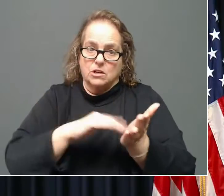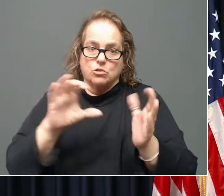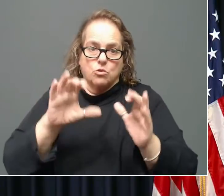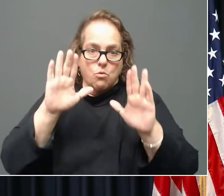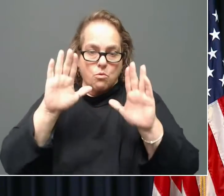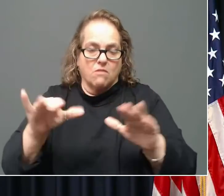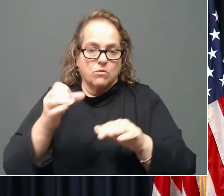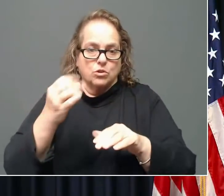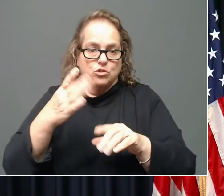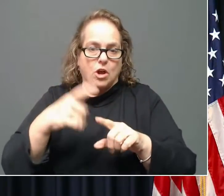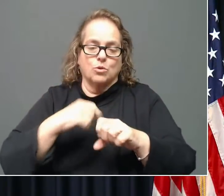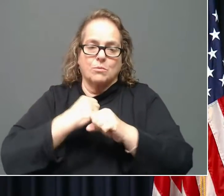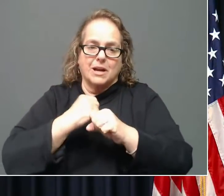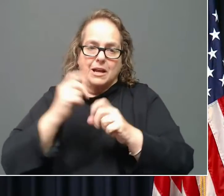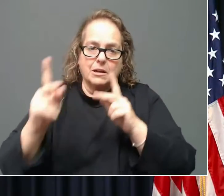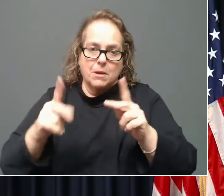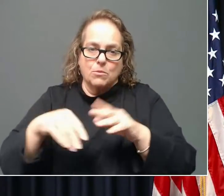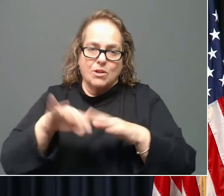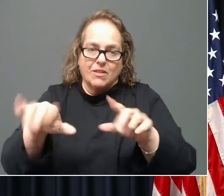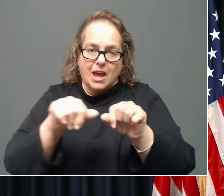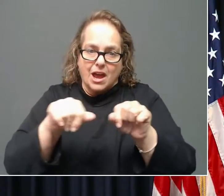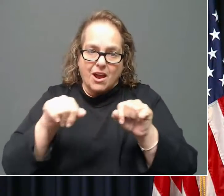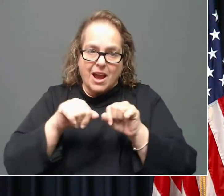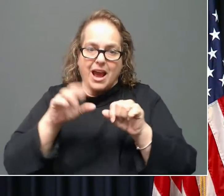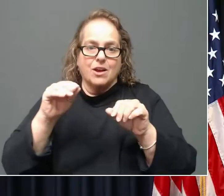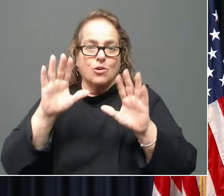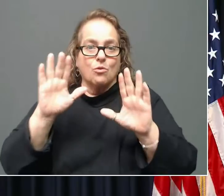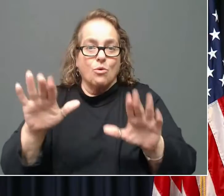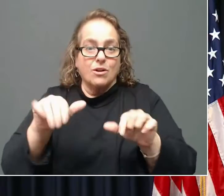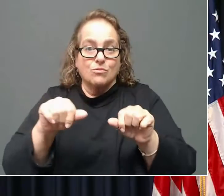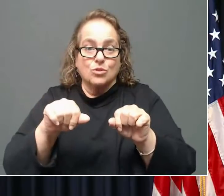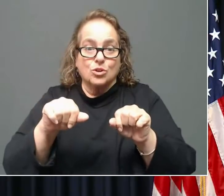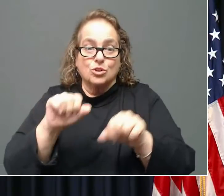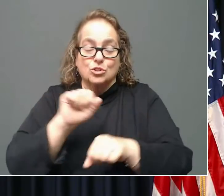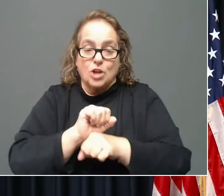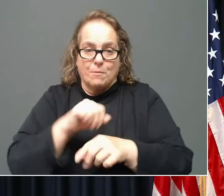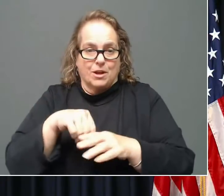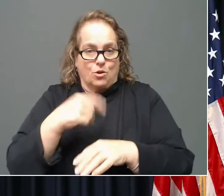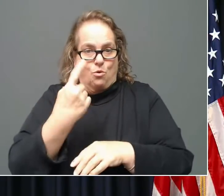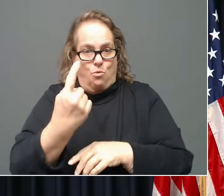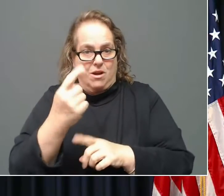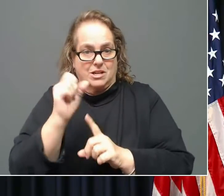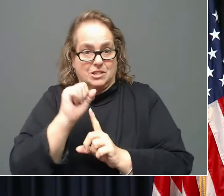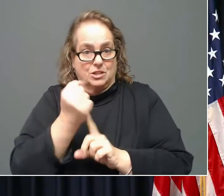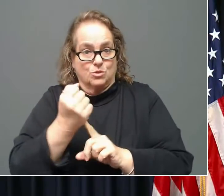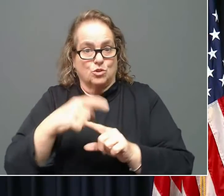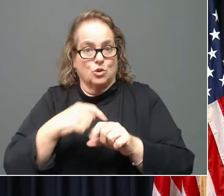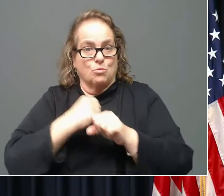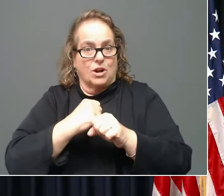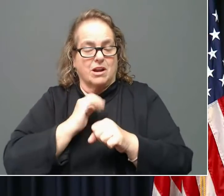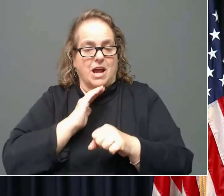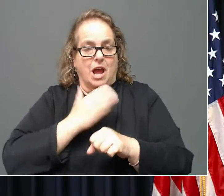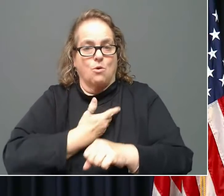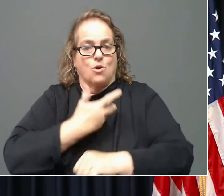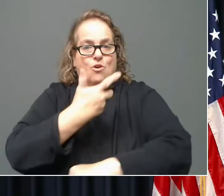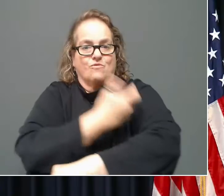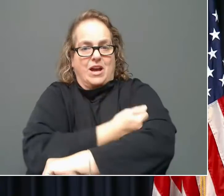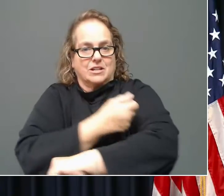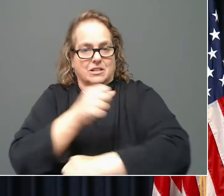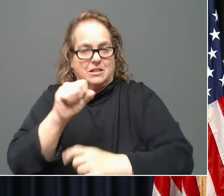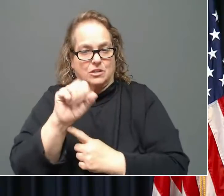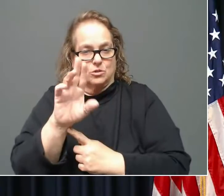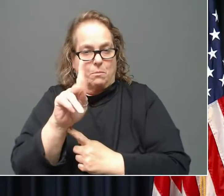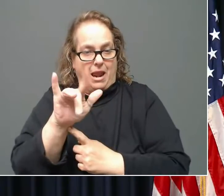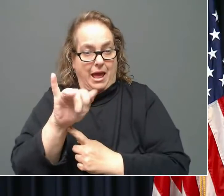areas, and an incredible job in at least one instance protecting our vaccine supply. I want to show a